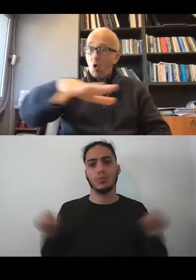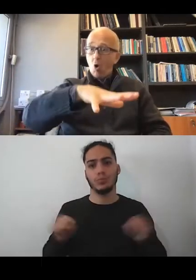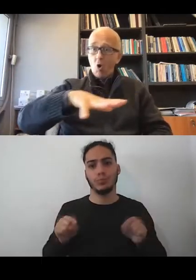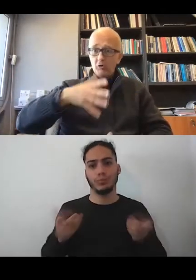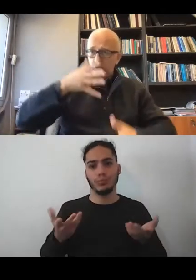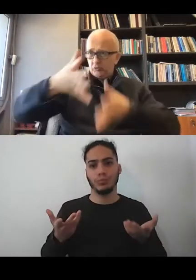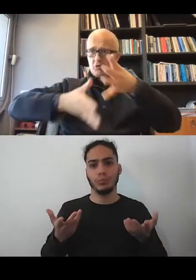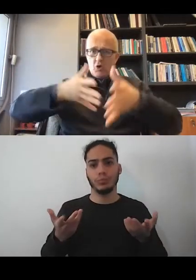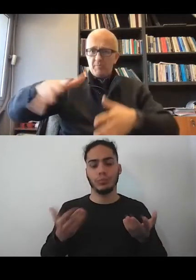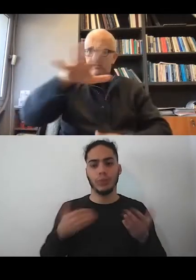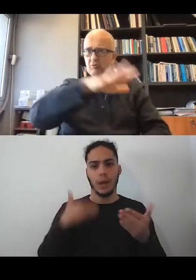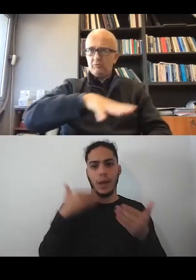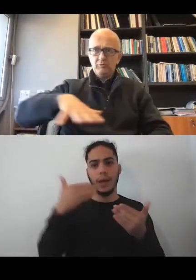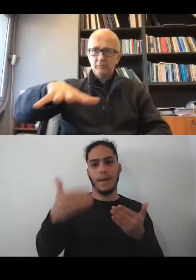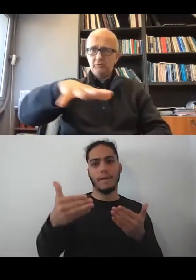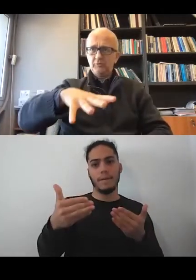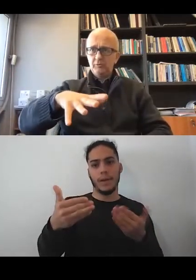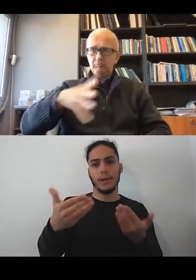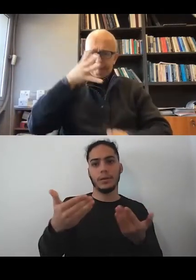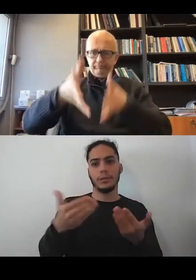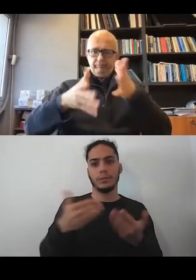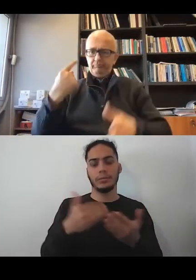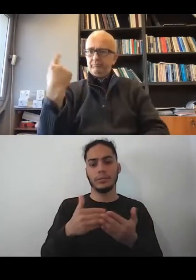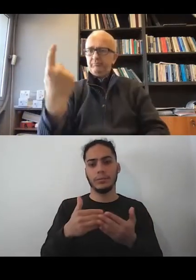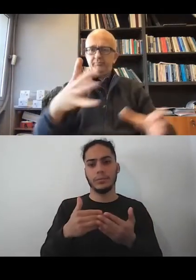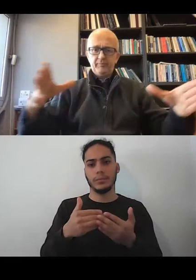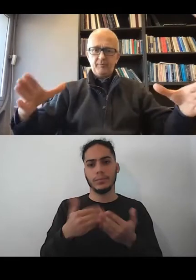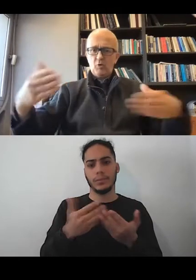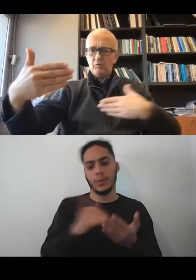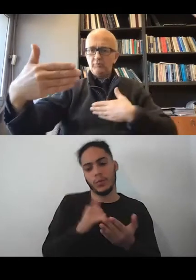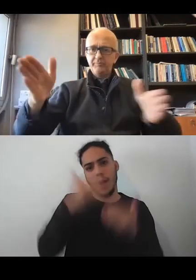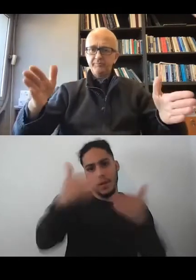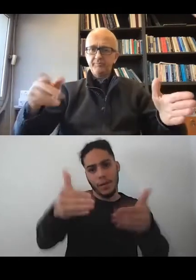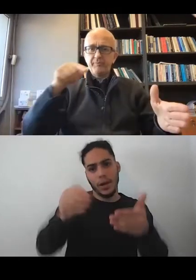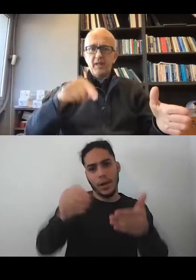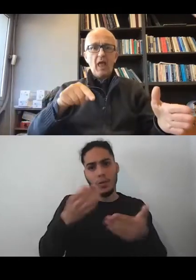in front or next to the signer is